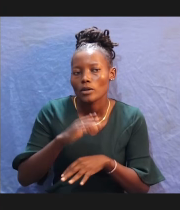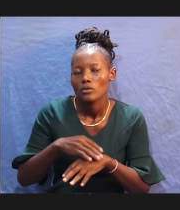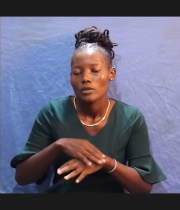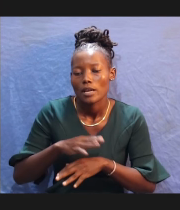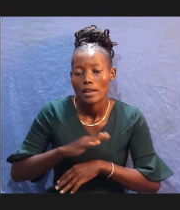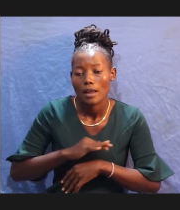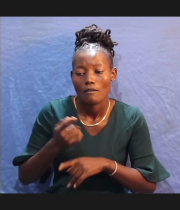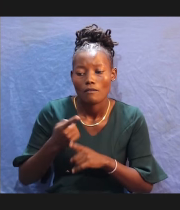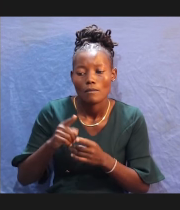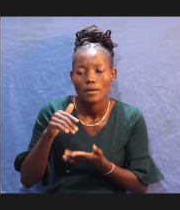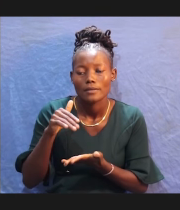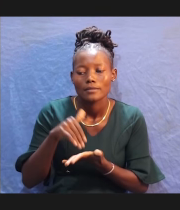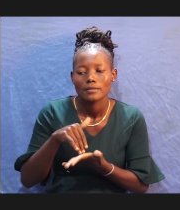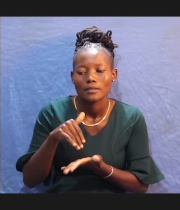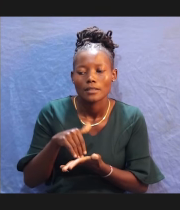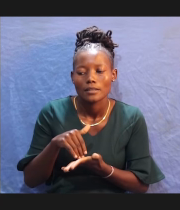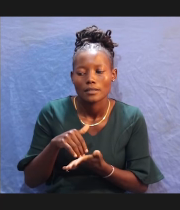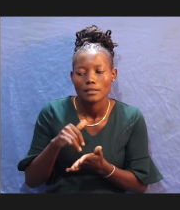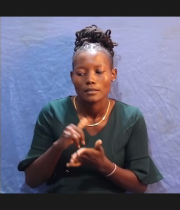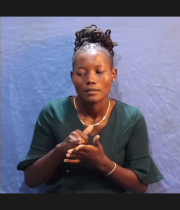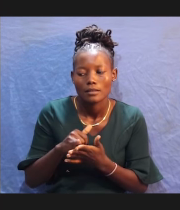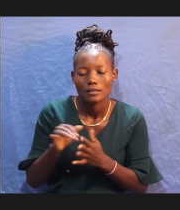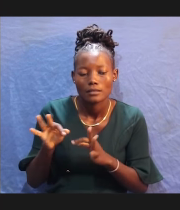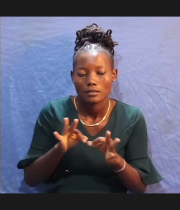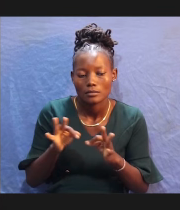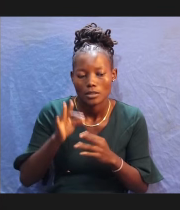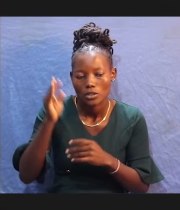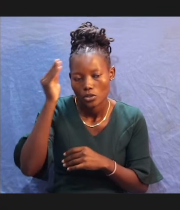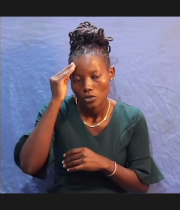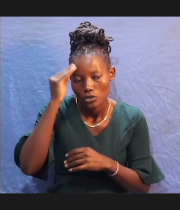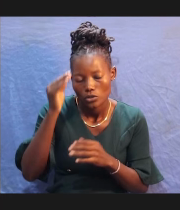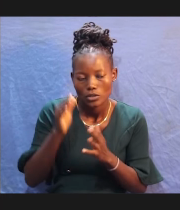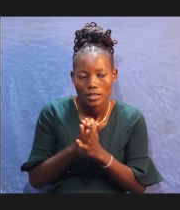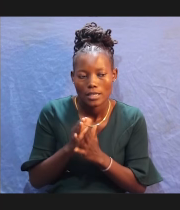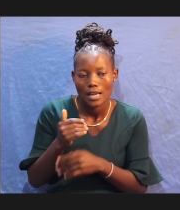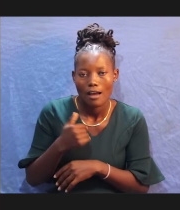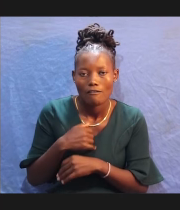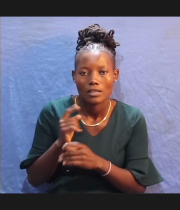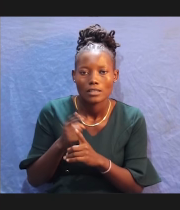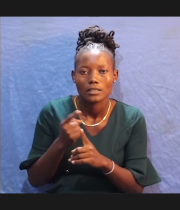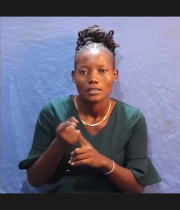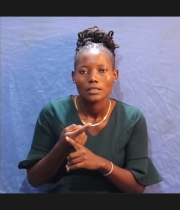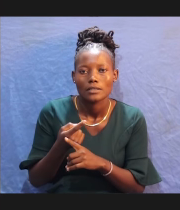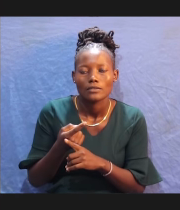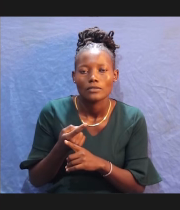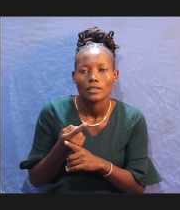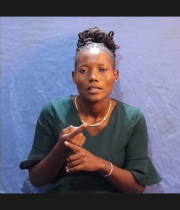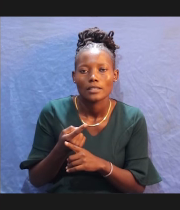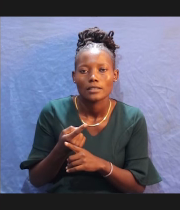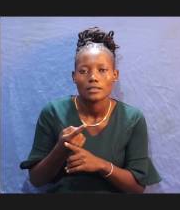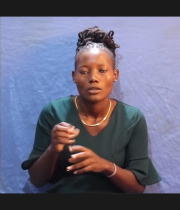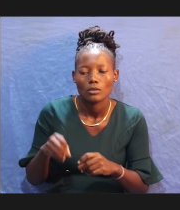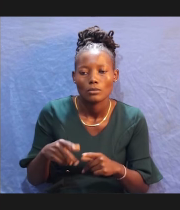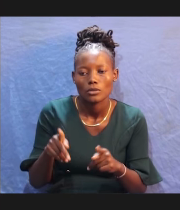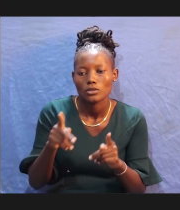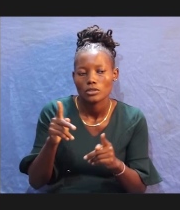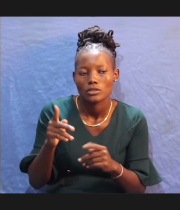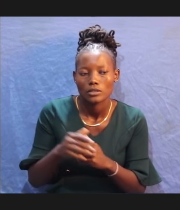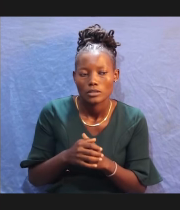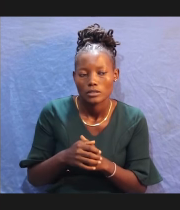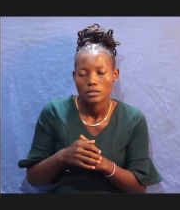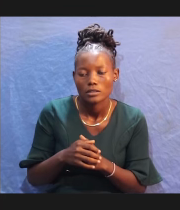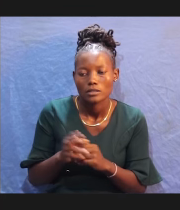But I think that explanation, education, and having their options, having them to know the options is